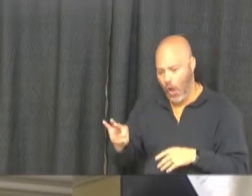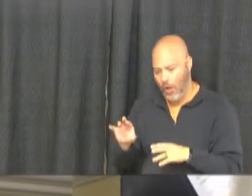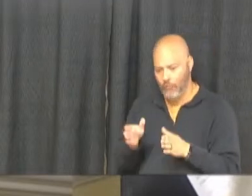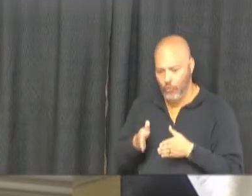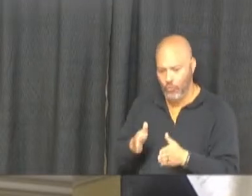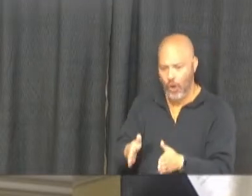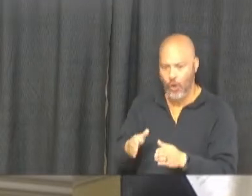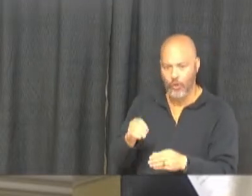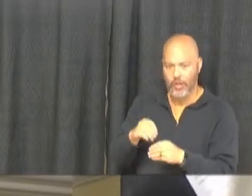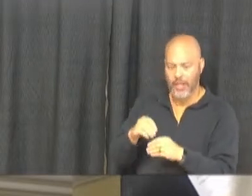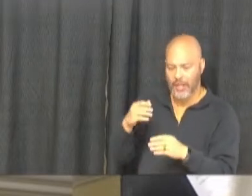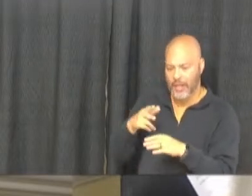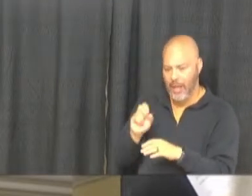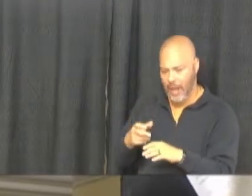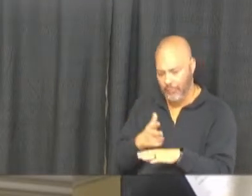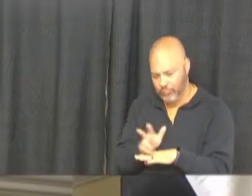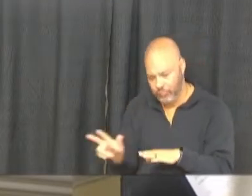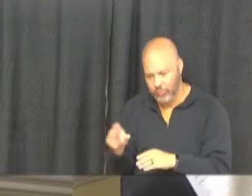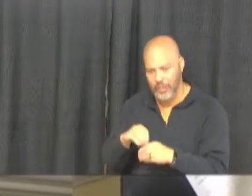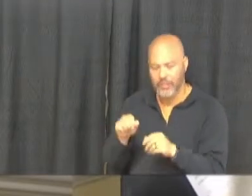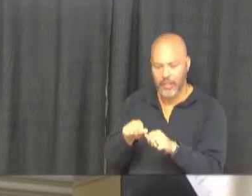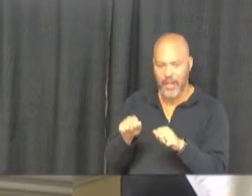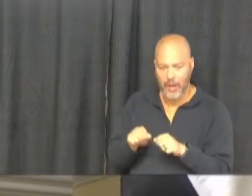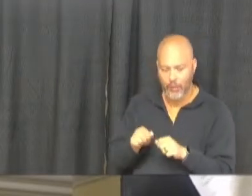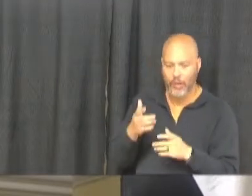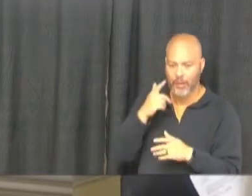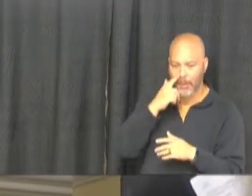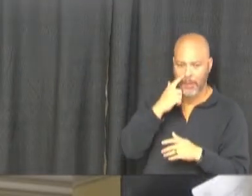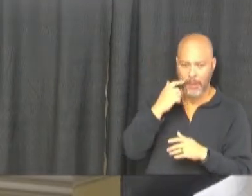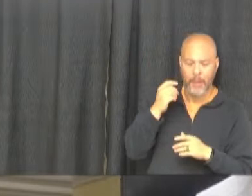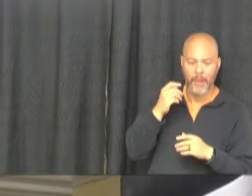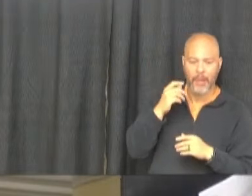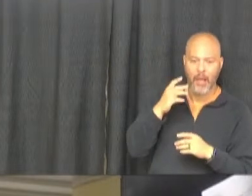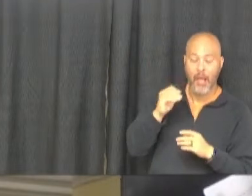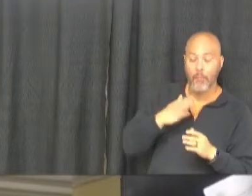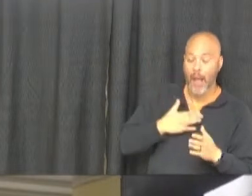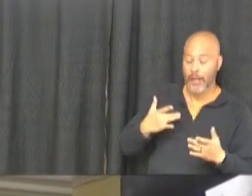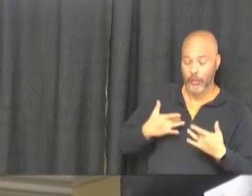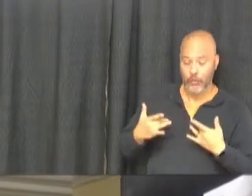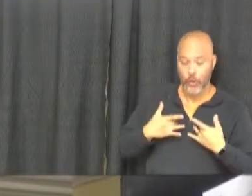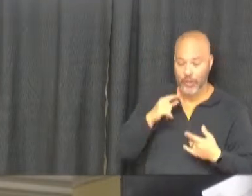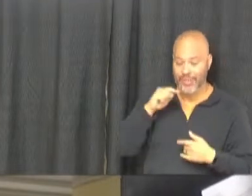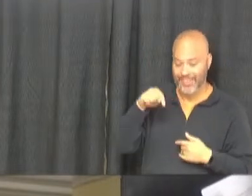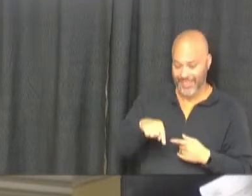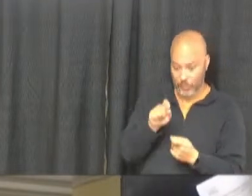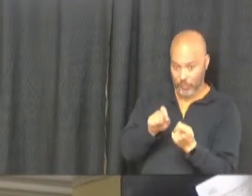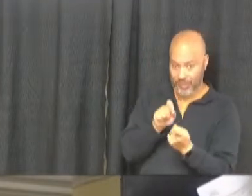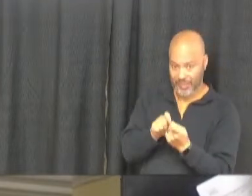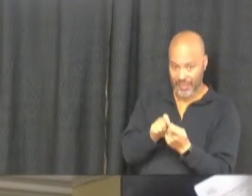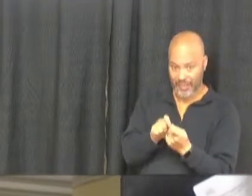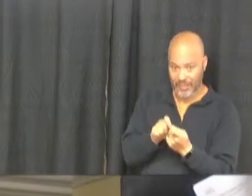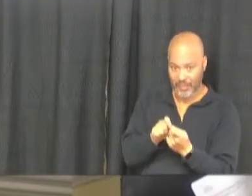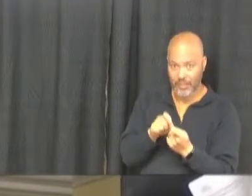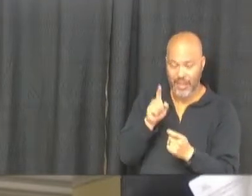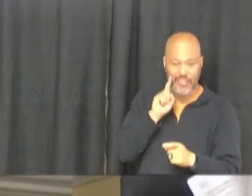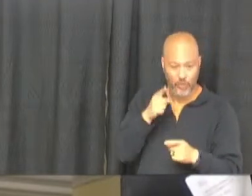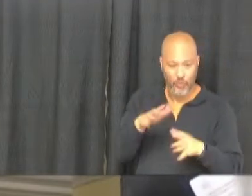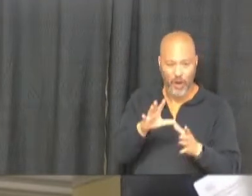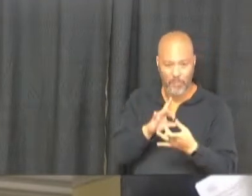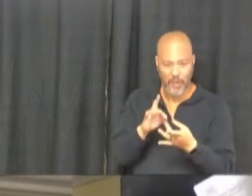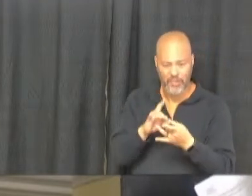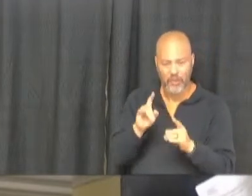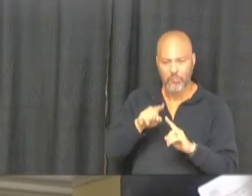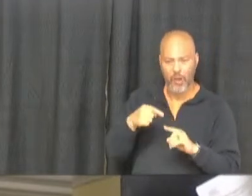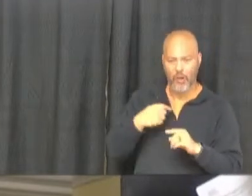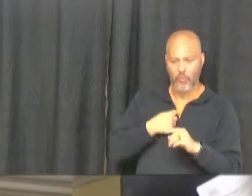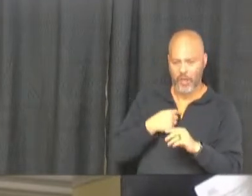couple different accesses into the neighborhood in order to. And my concern in this particular one is, you kind of mentioned it, but we're putting